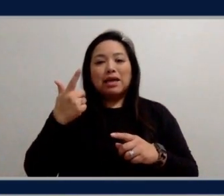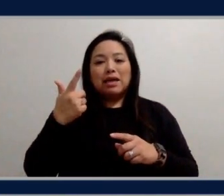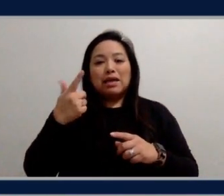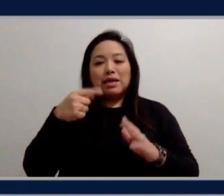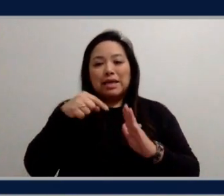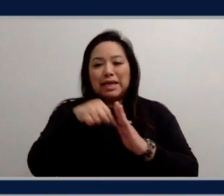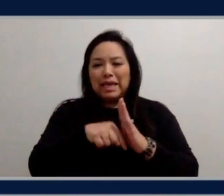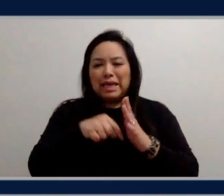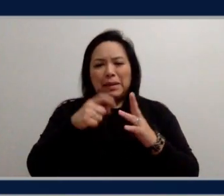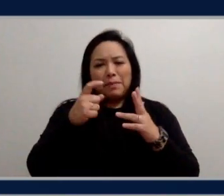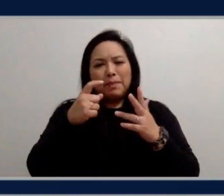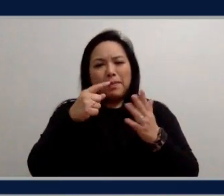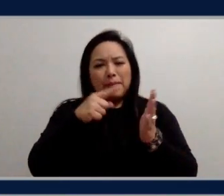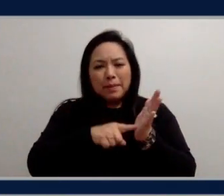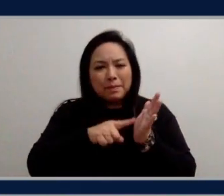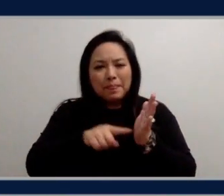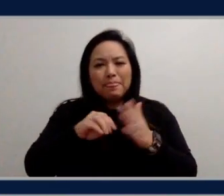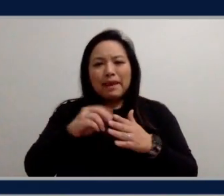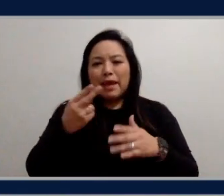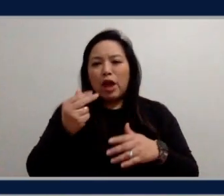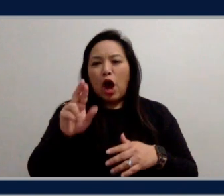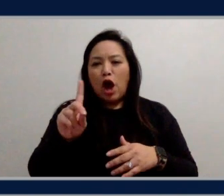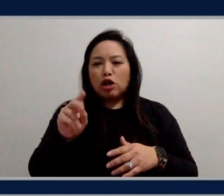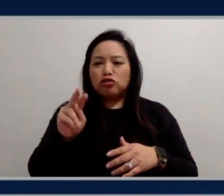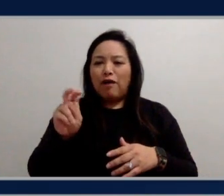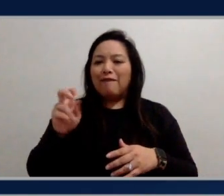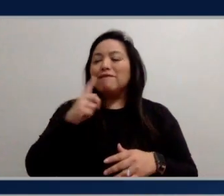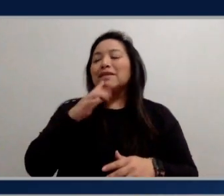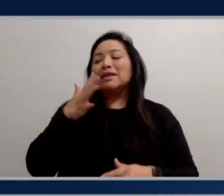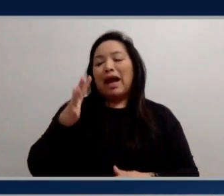about it rightly or is that a bad reference? Kind of. Okay. So